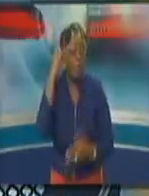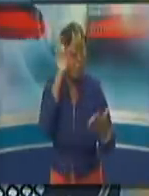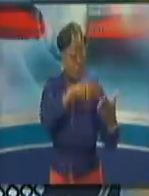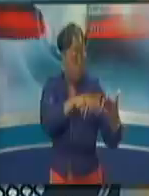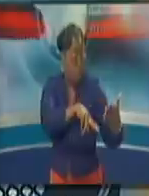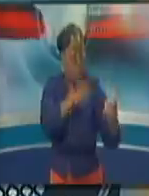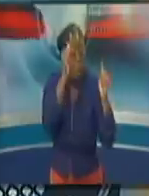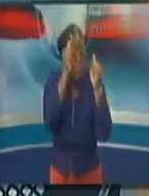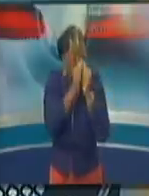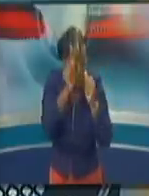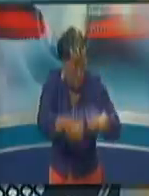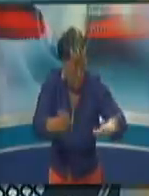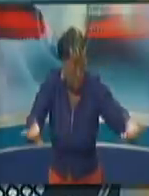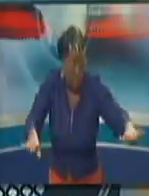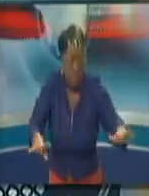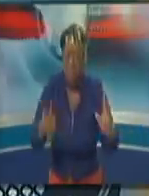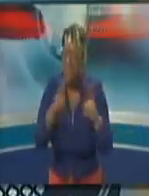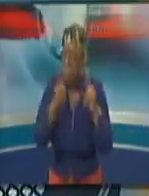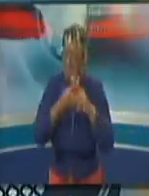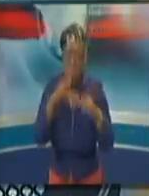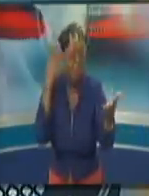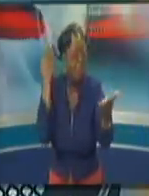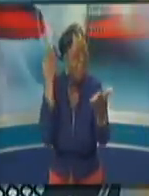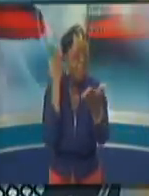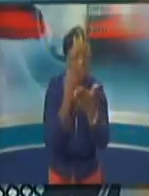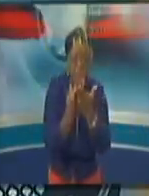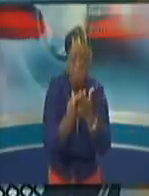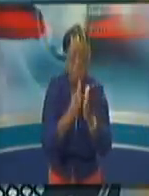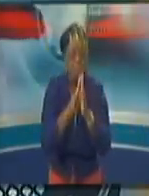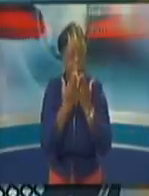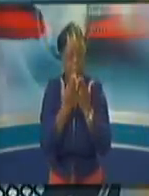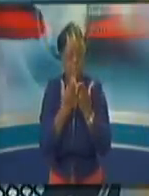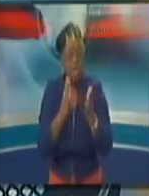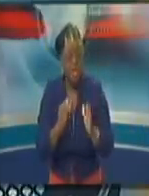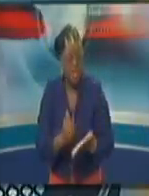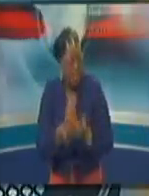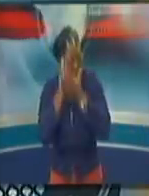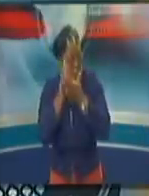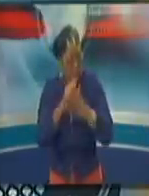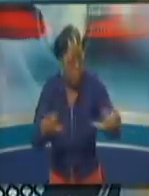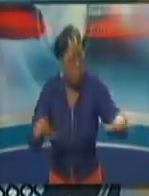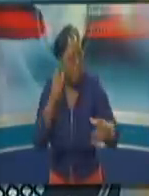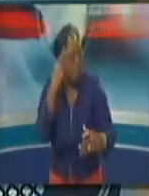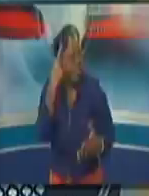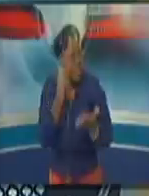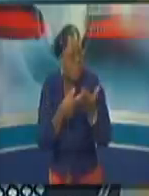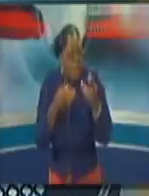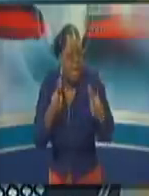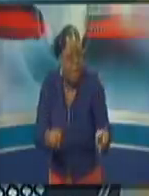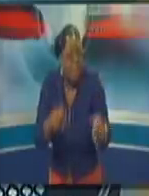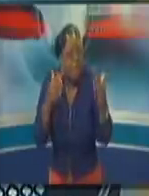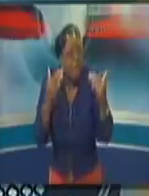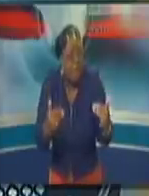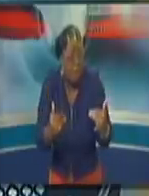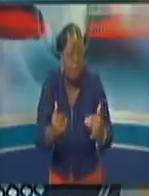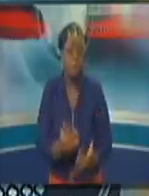with their children. It's an excellent resource for helping children to understand what's happening in a very positive